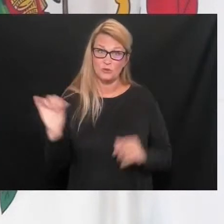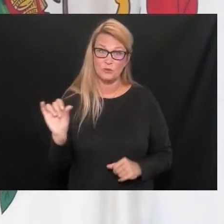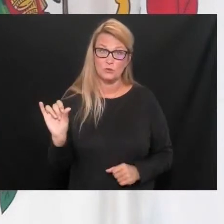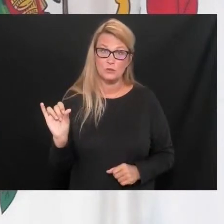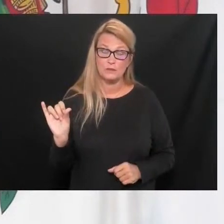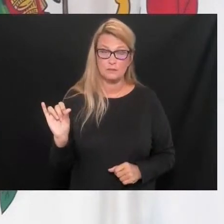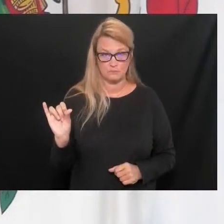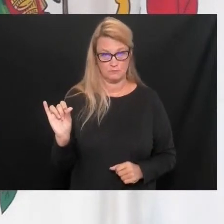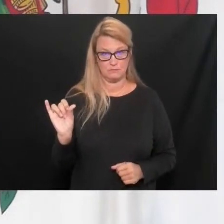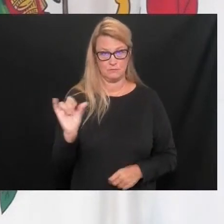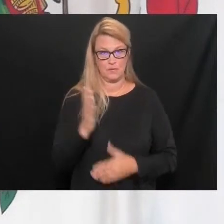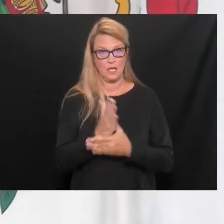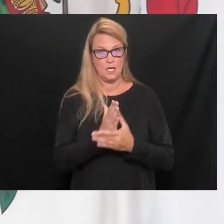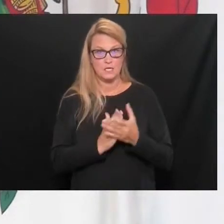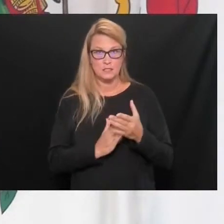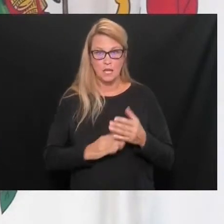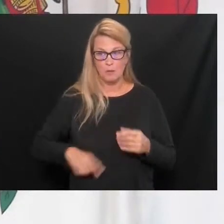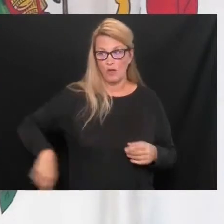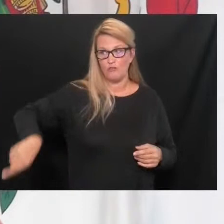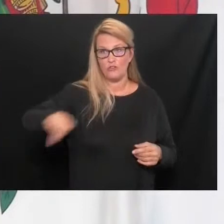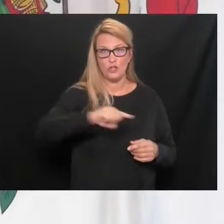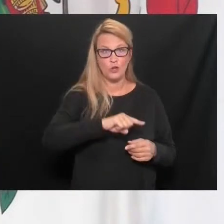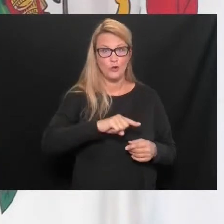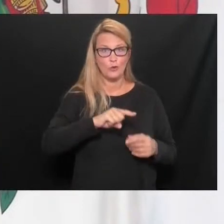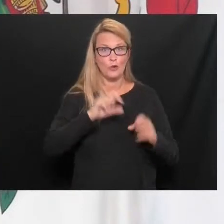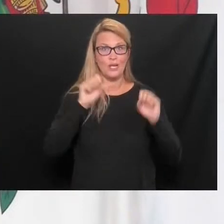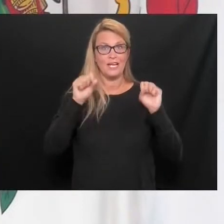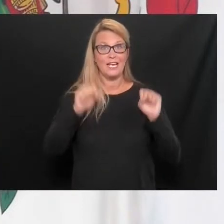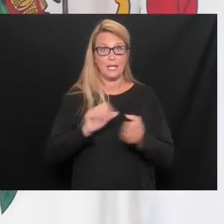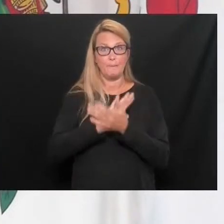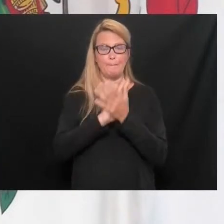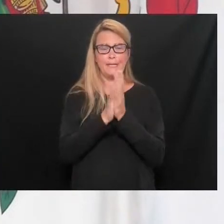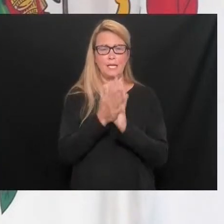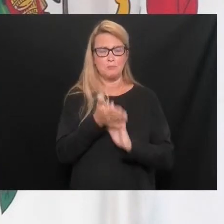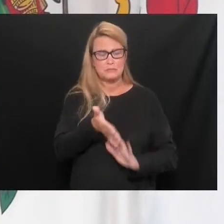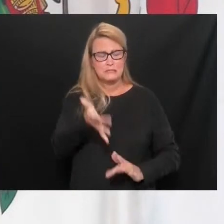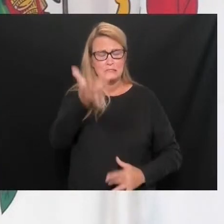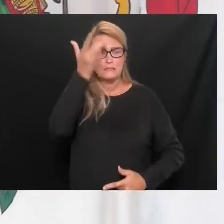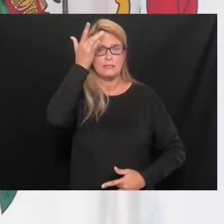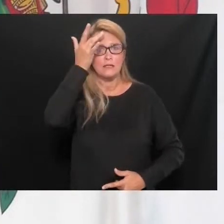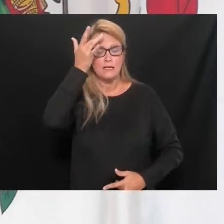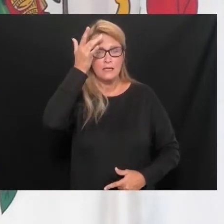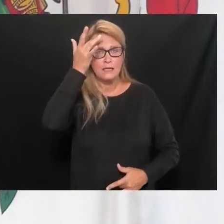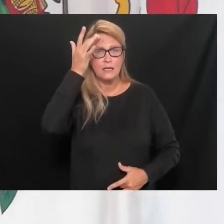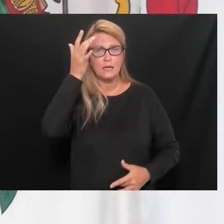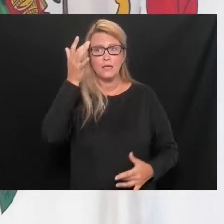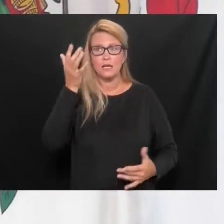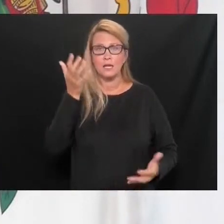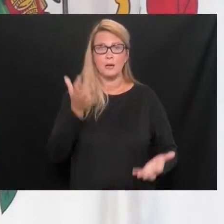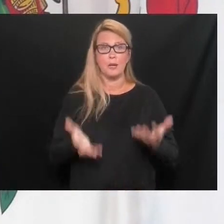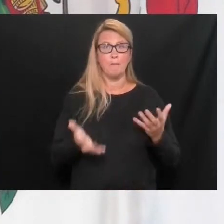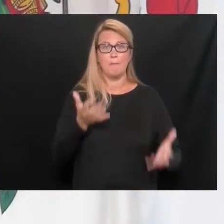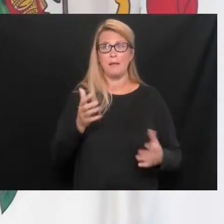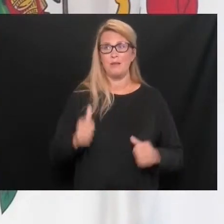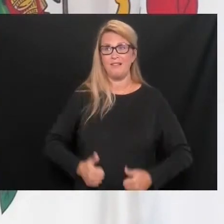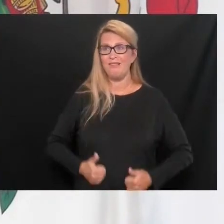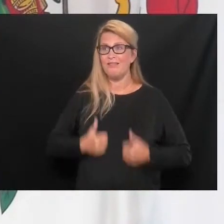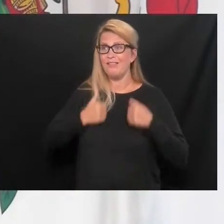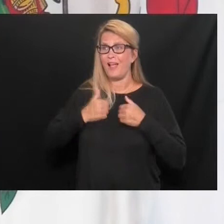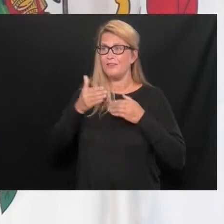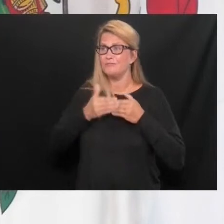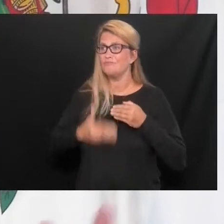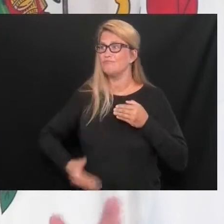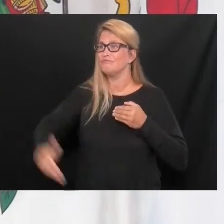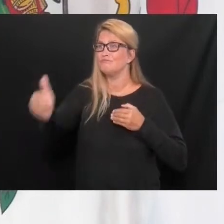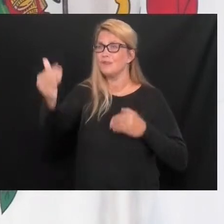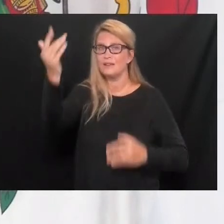Absolutely, some of you could absolutely get extremely sick, and some of you could end up with side effects